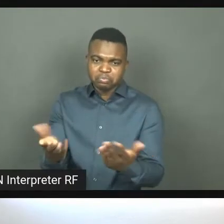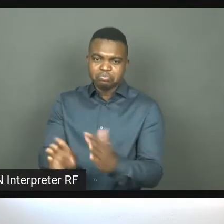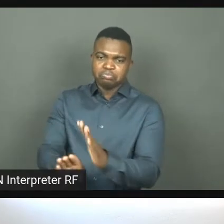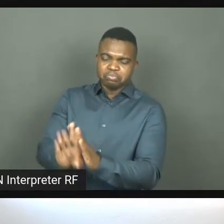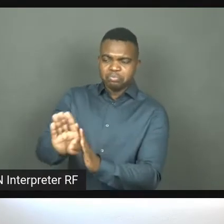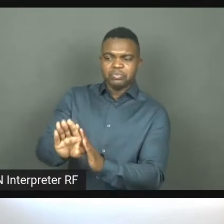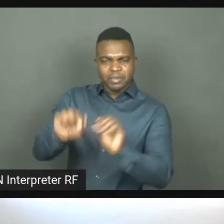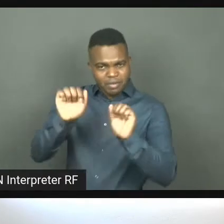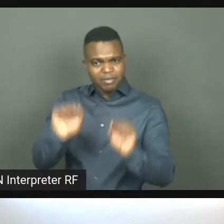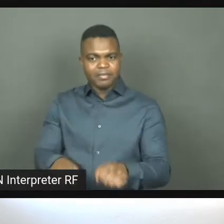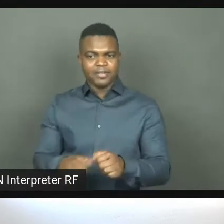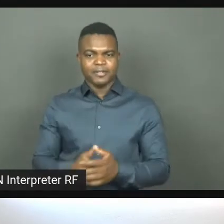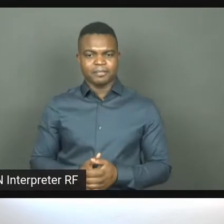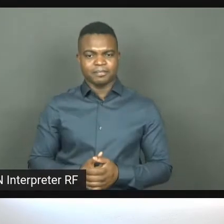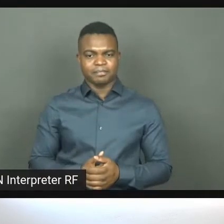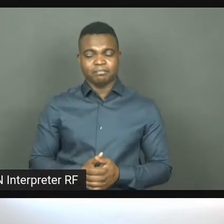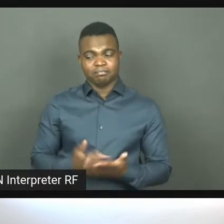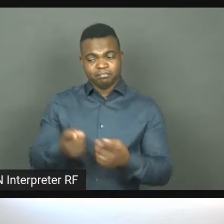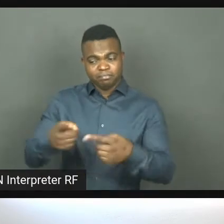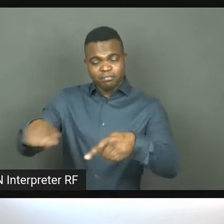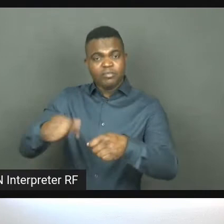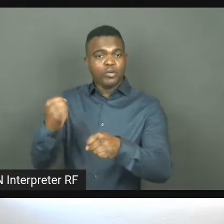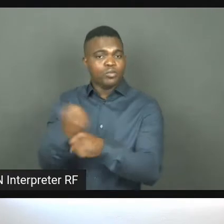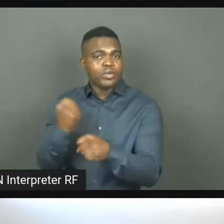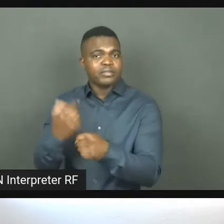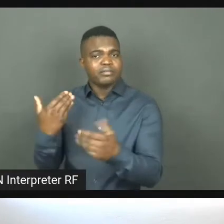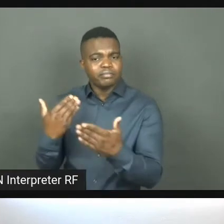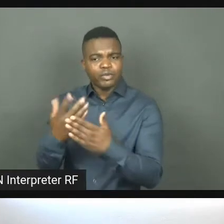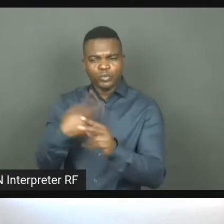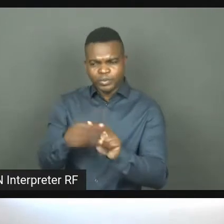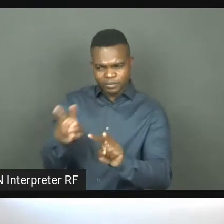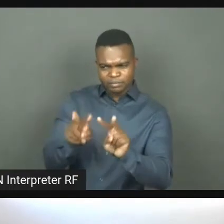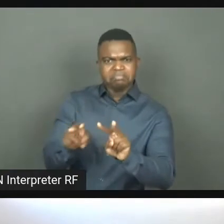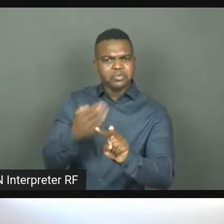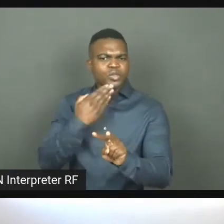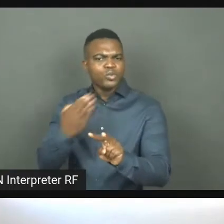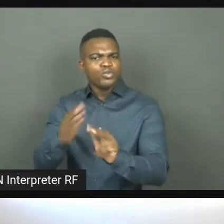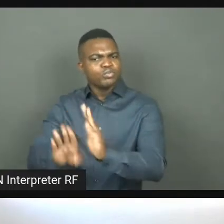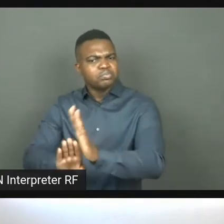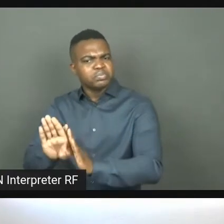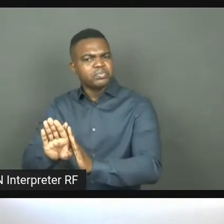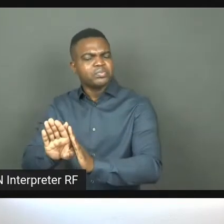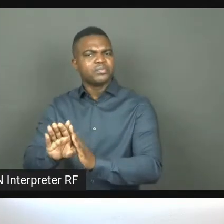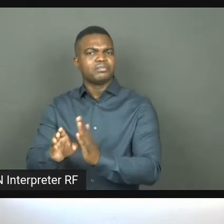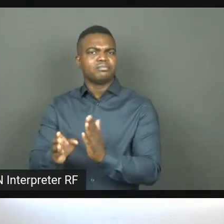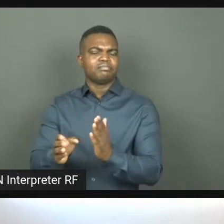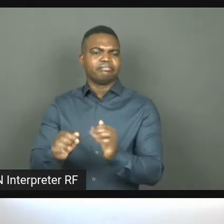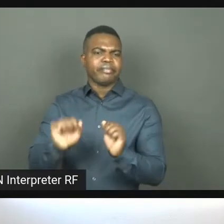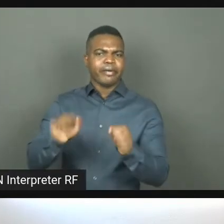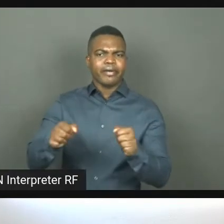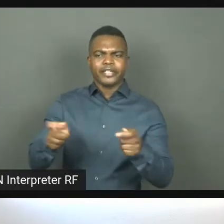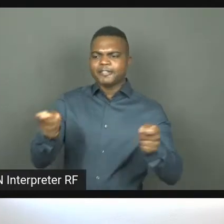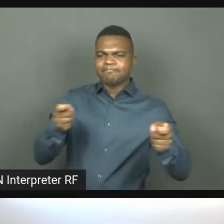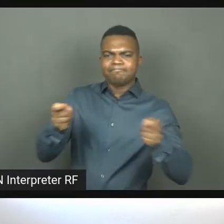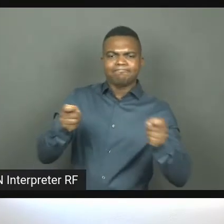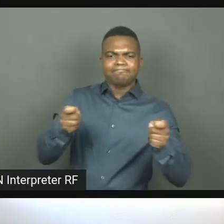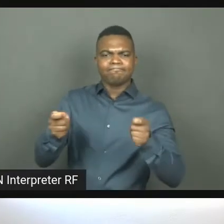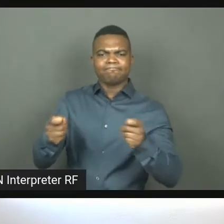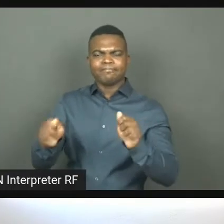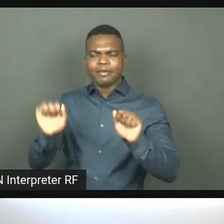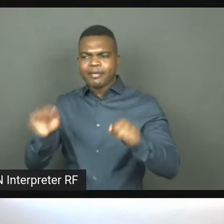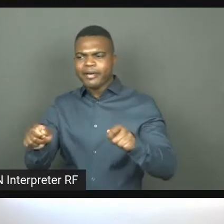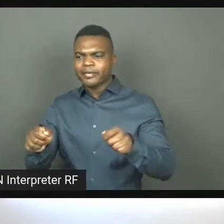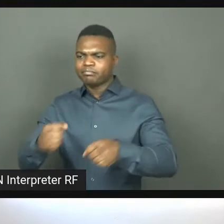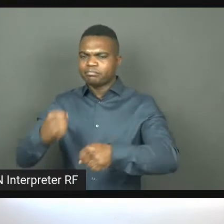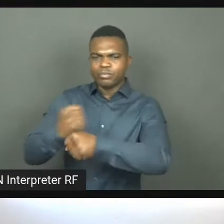we know the different cultures in different settings, and we are closer to the people that we serve. Thank you. And I